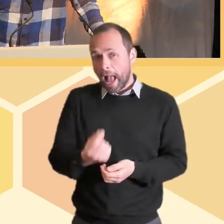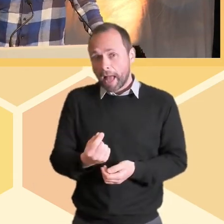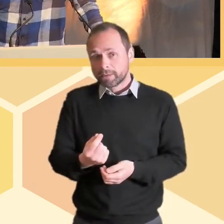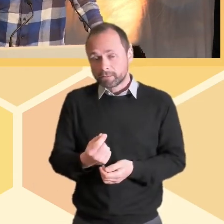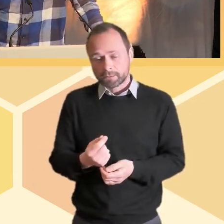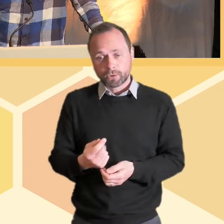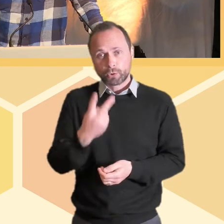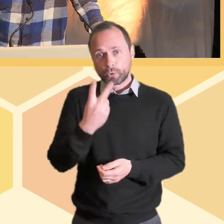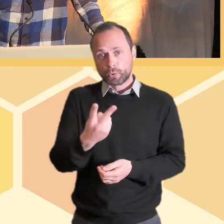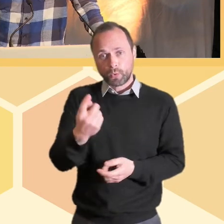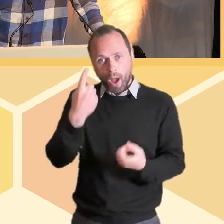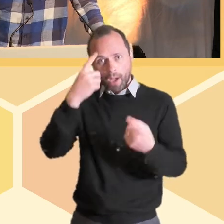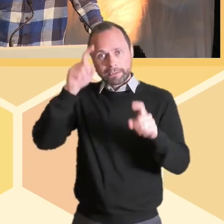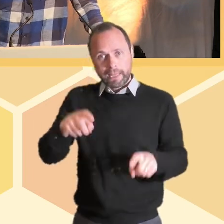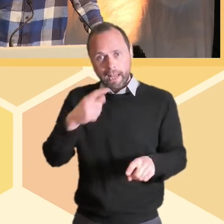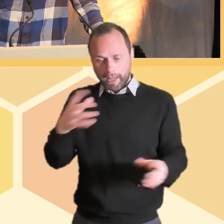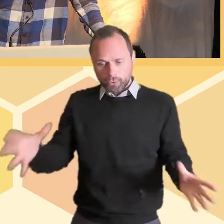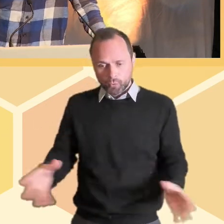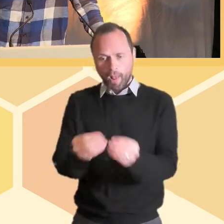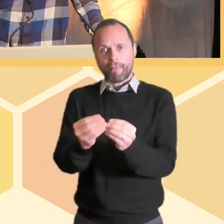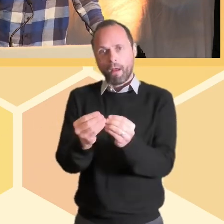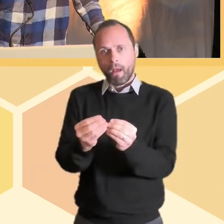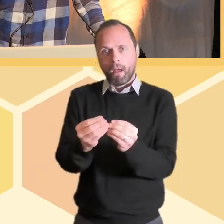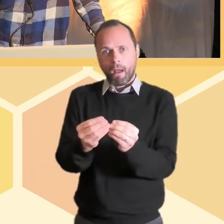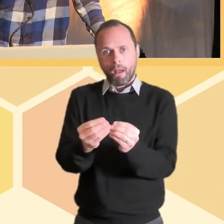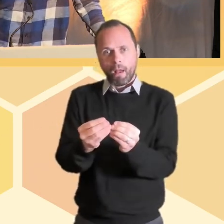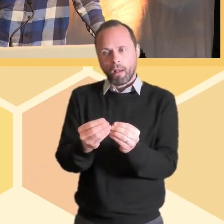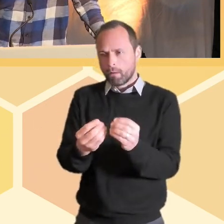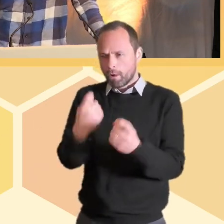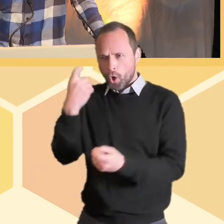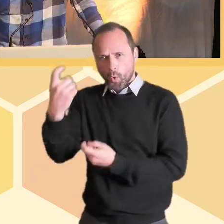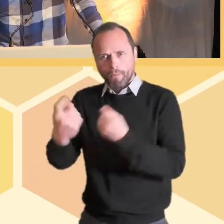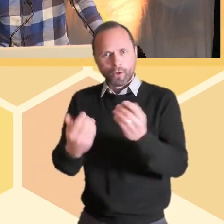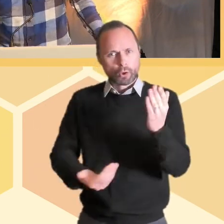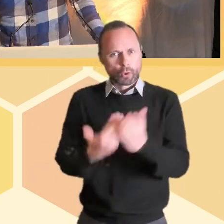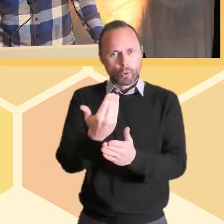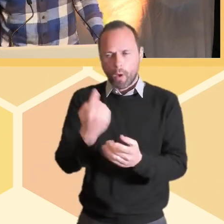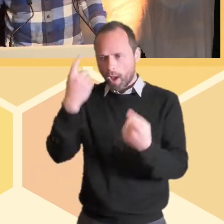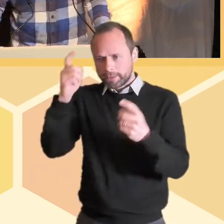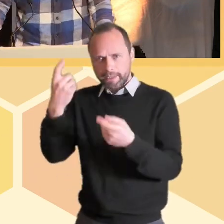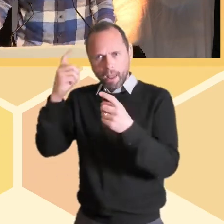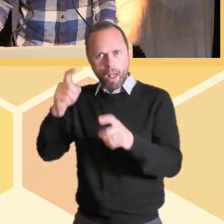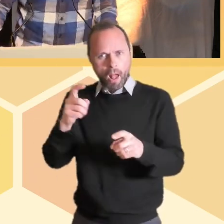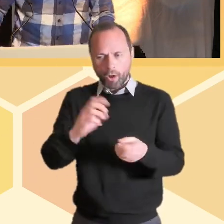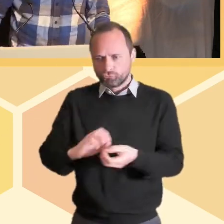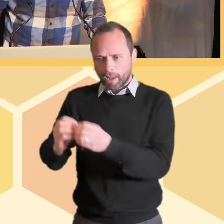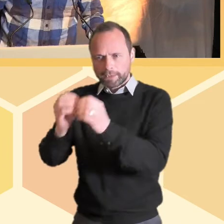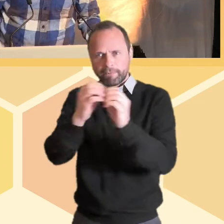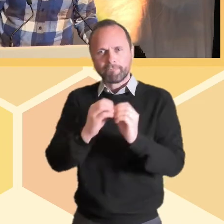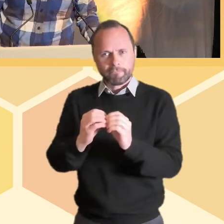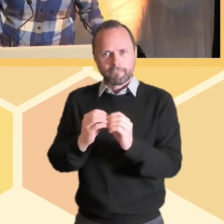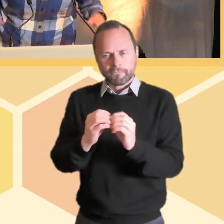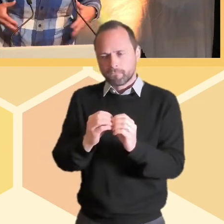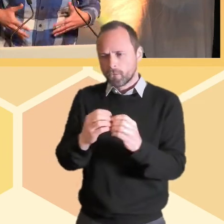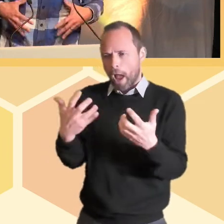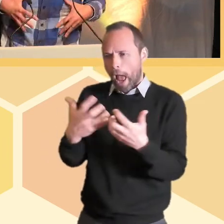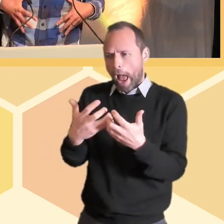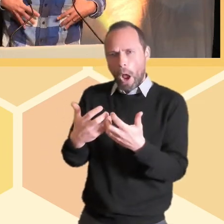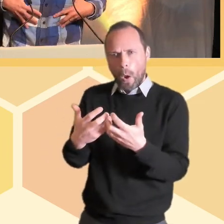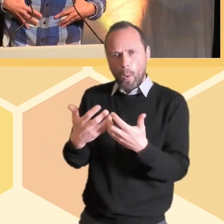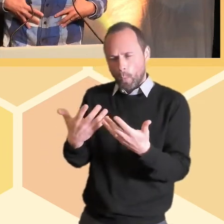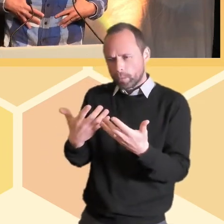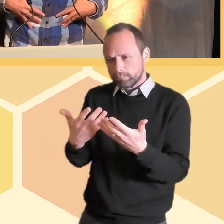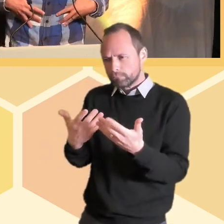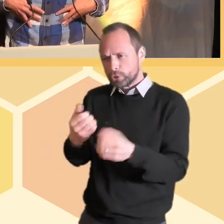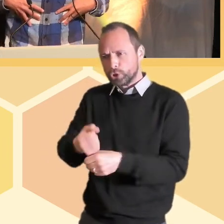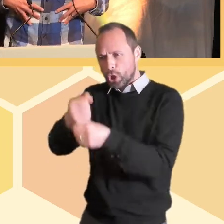them? What if we could find them? What if good ideas for new ways of being church don't always have to be generated